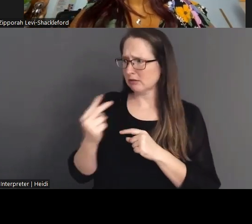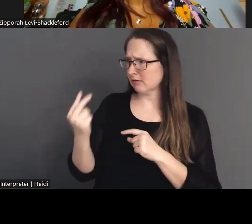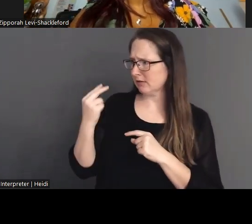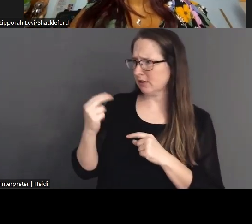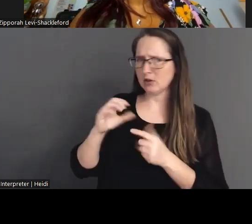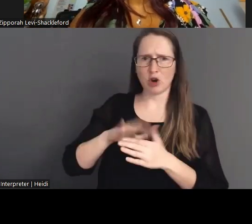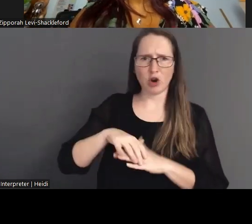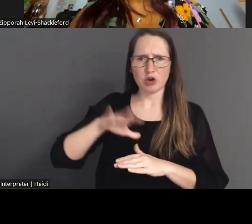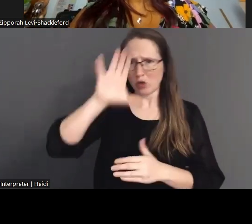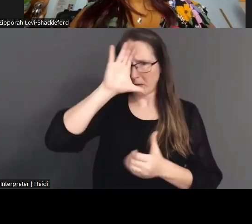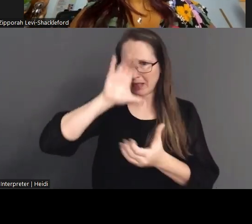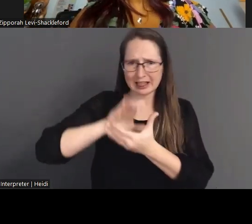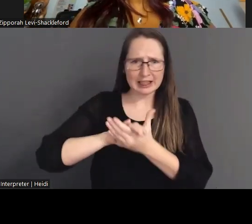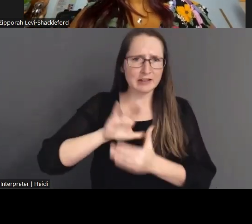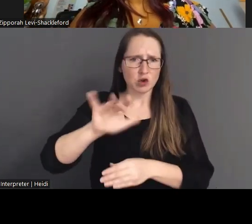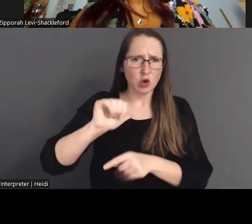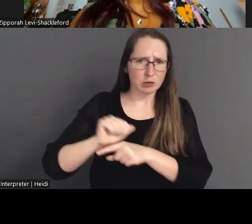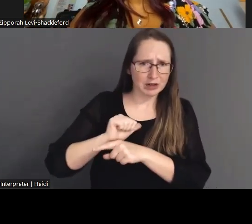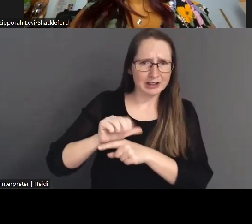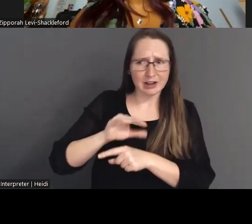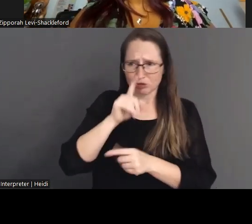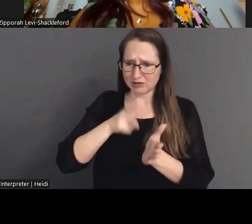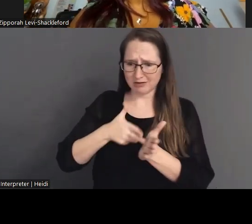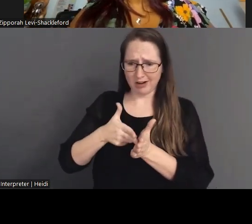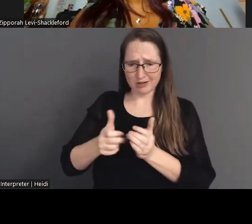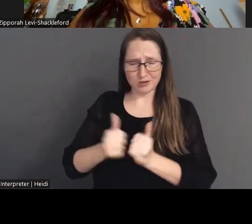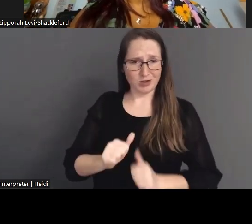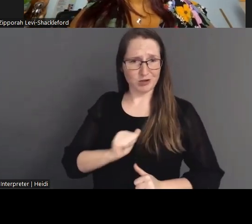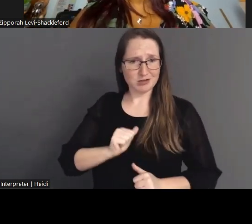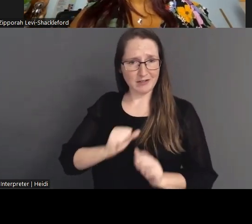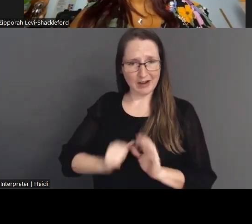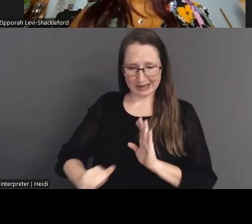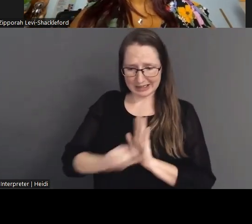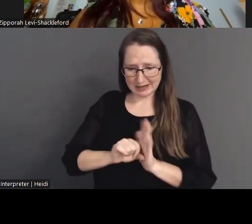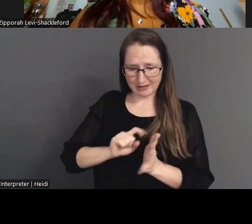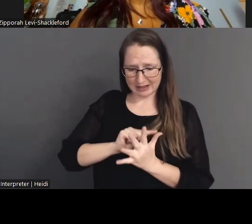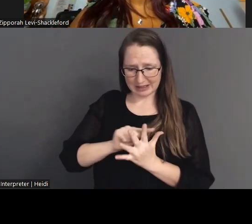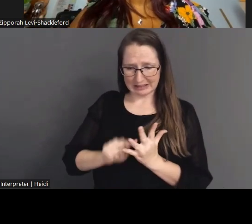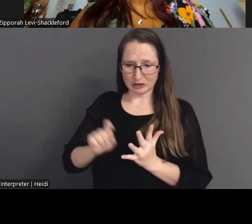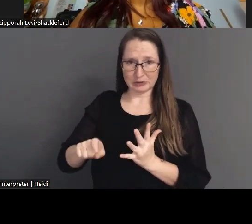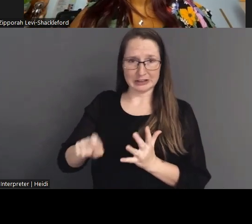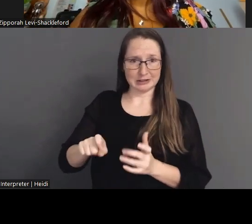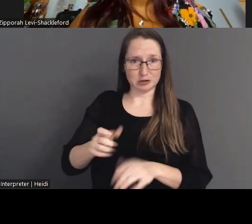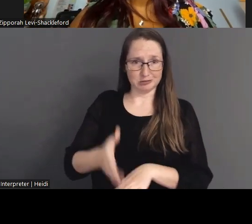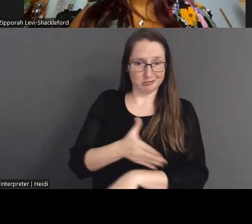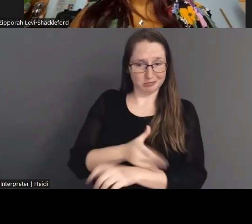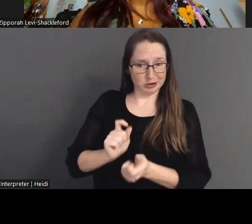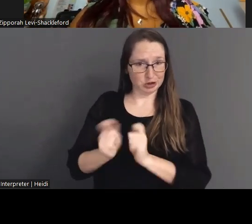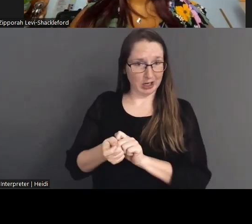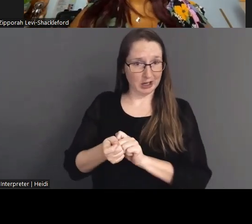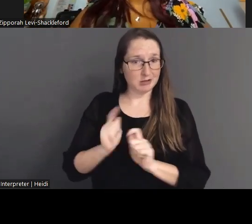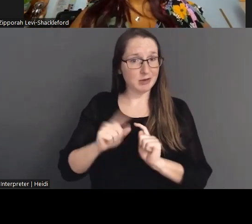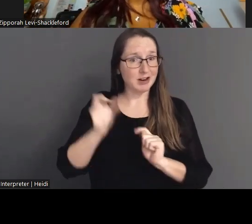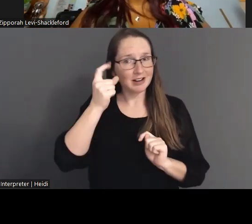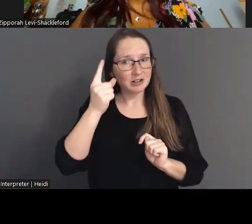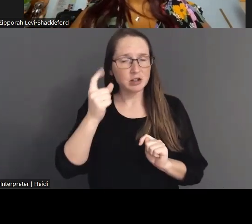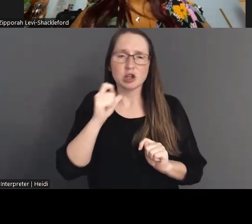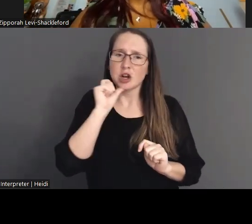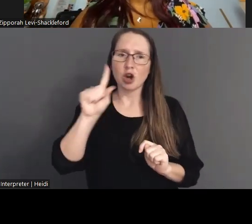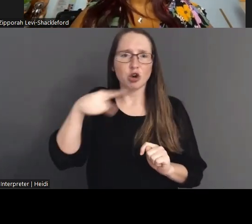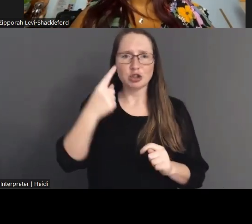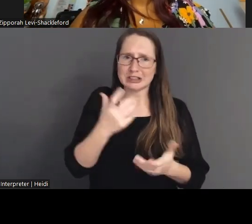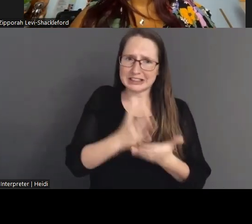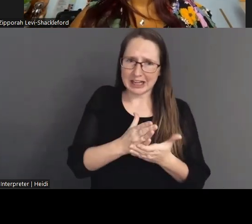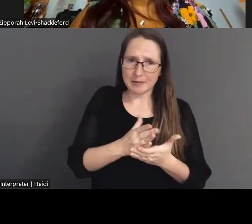and practices and be honest with yourself and identify the areas that are in need of change. But don't just stop